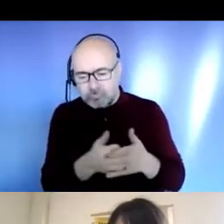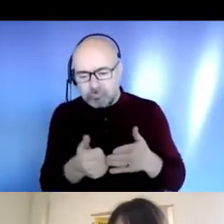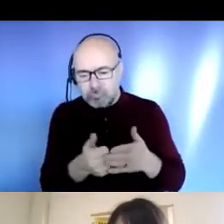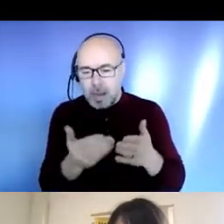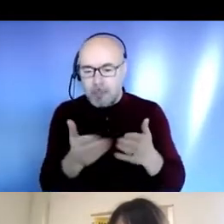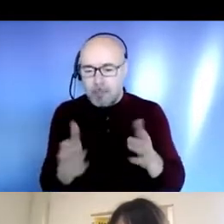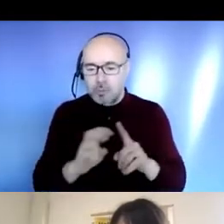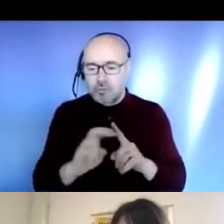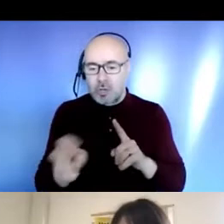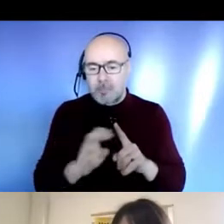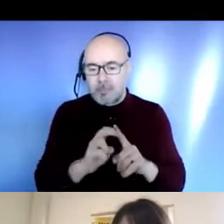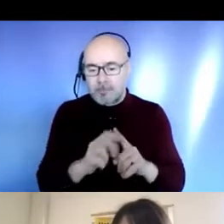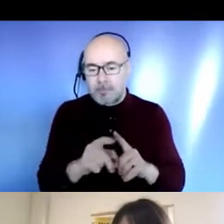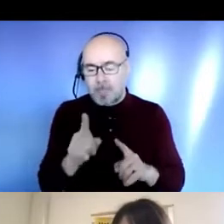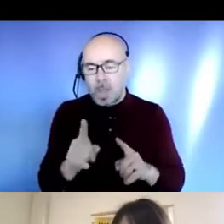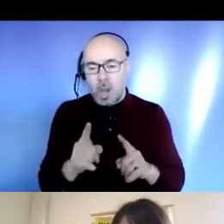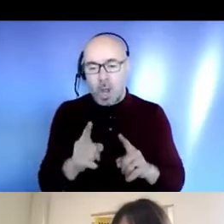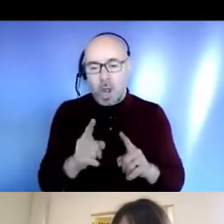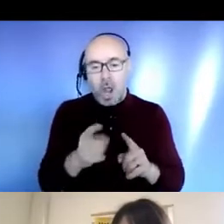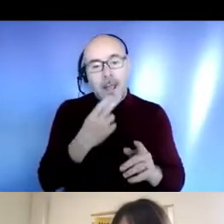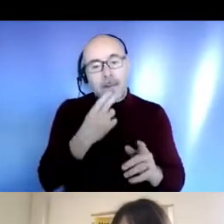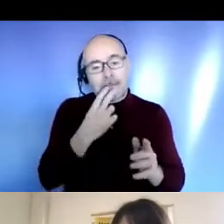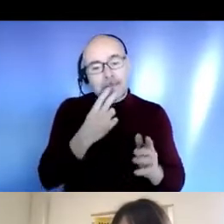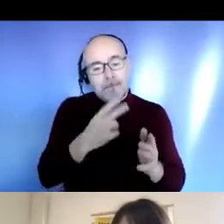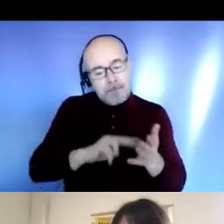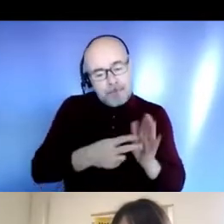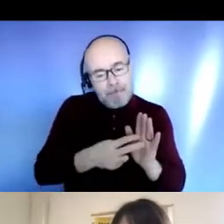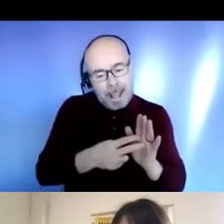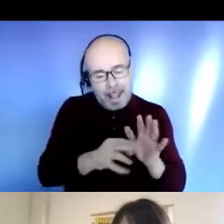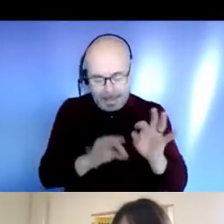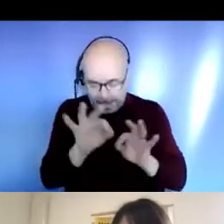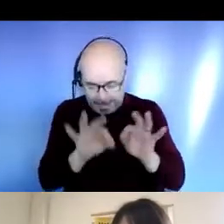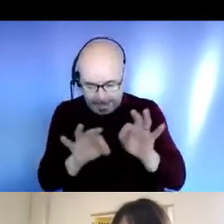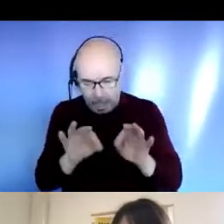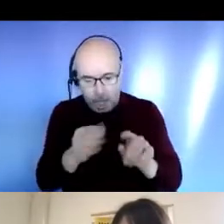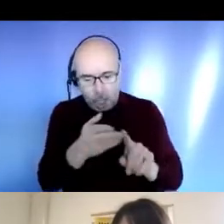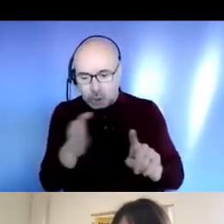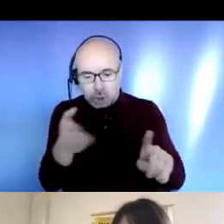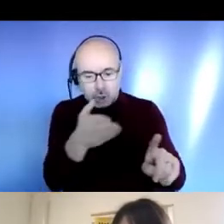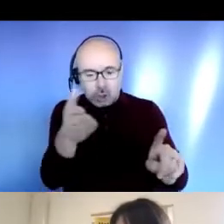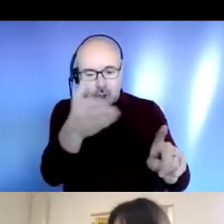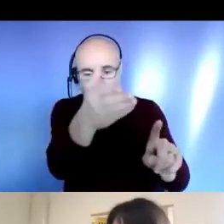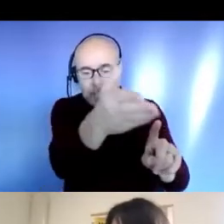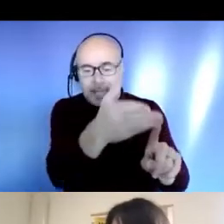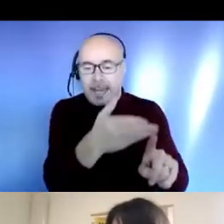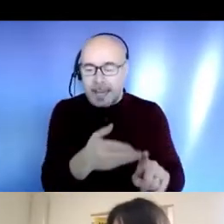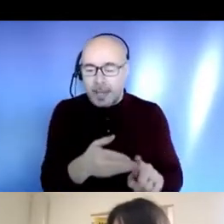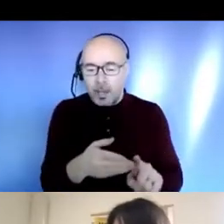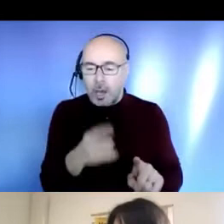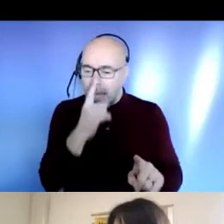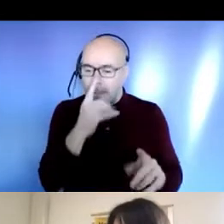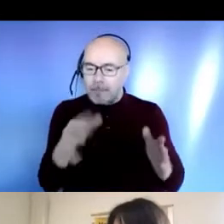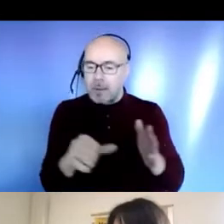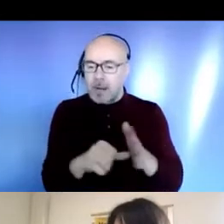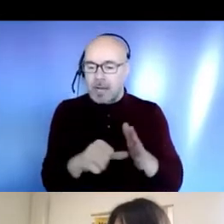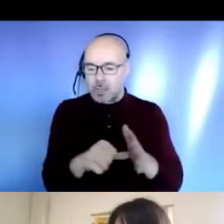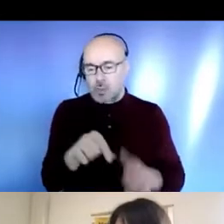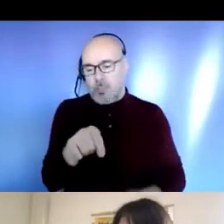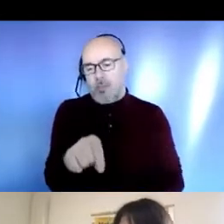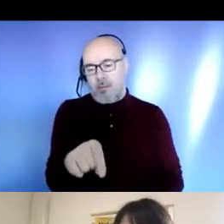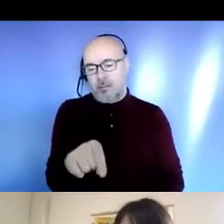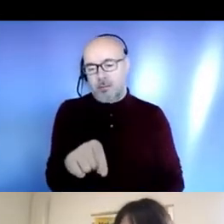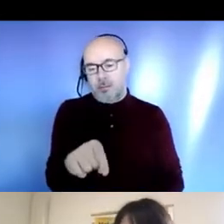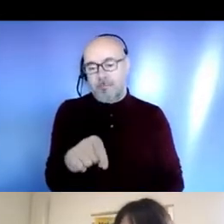and wayfinding. We know it's a challenge. It's a challenge for everyone, but especially those that do have a mobility issue. And it's going to be